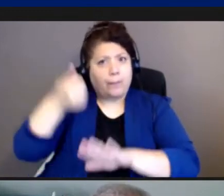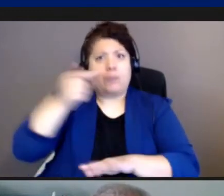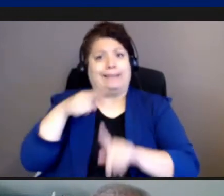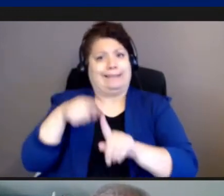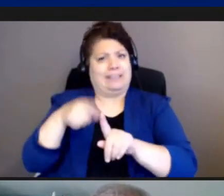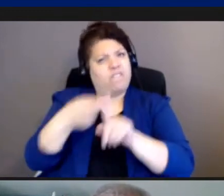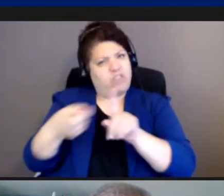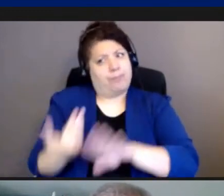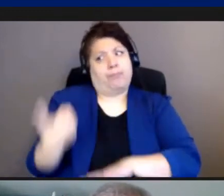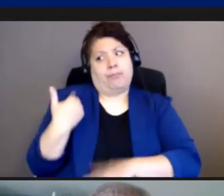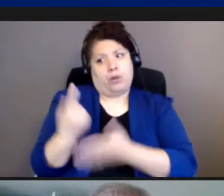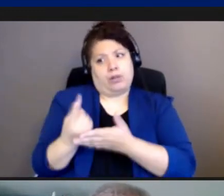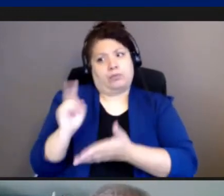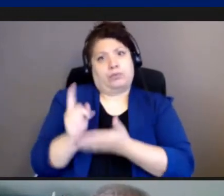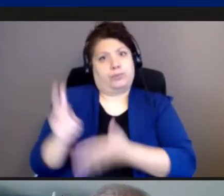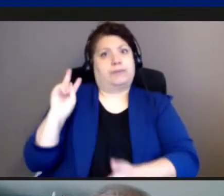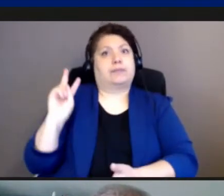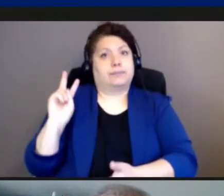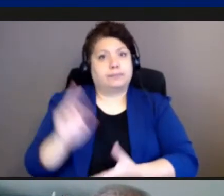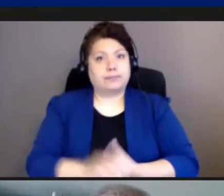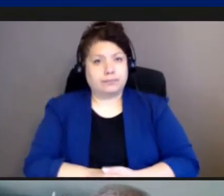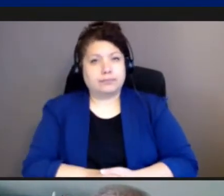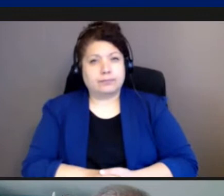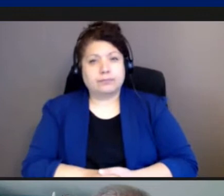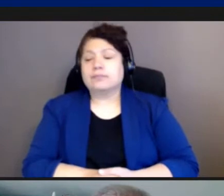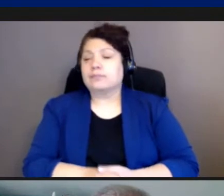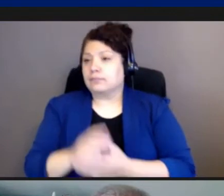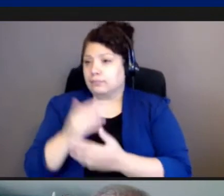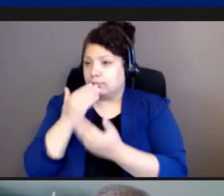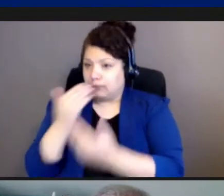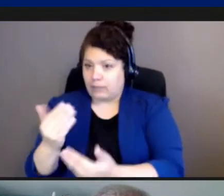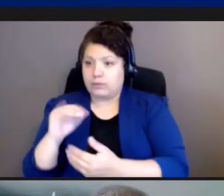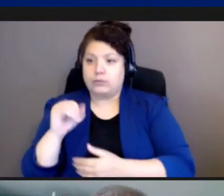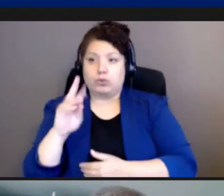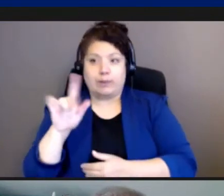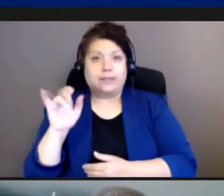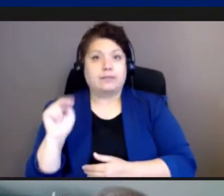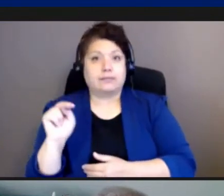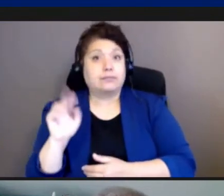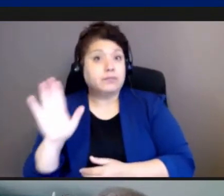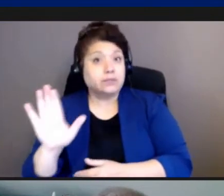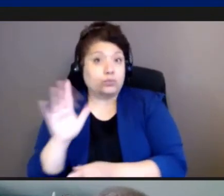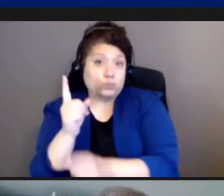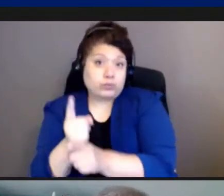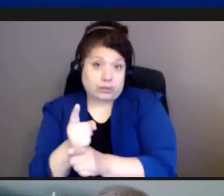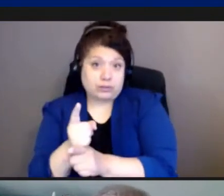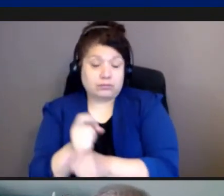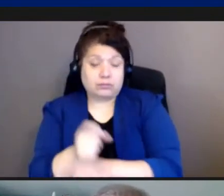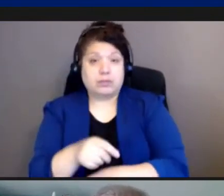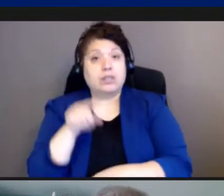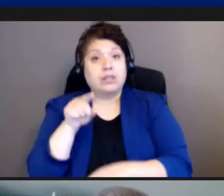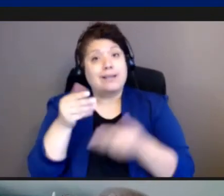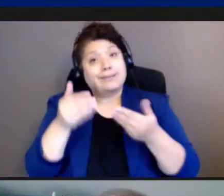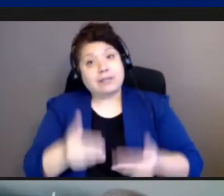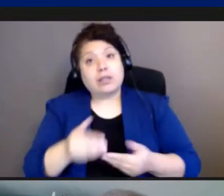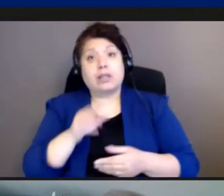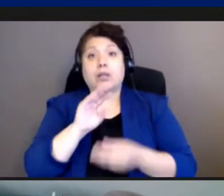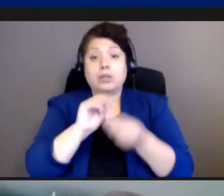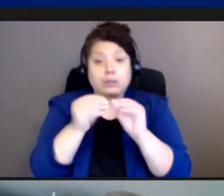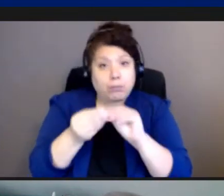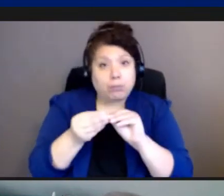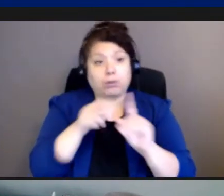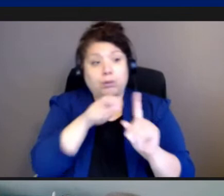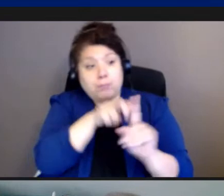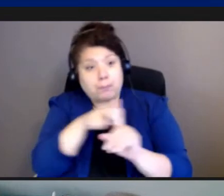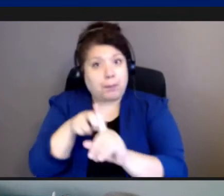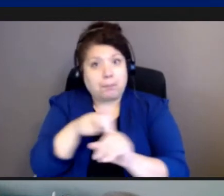ago. Right. Yeah. No, thank you, Julian. So you're quite right that the cases that you see reported